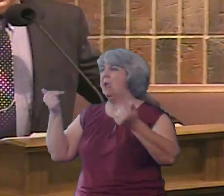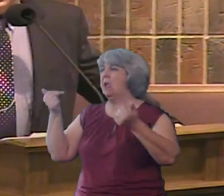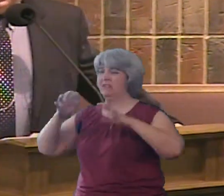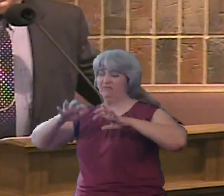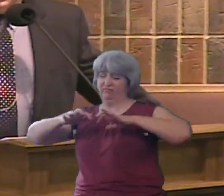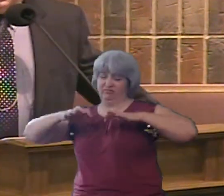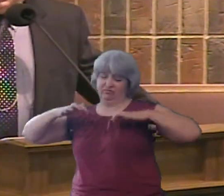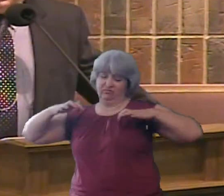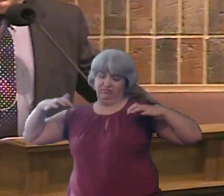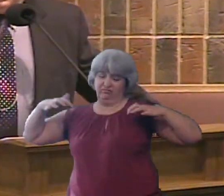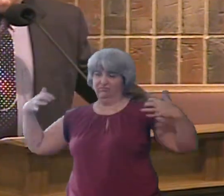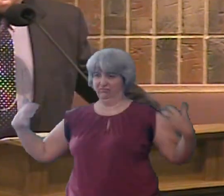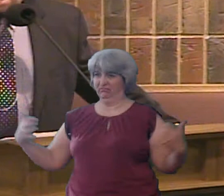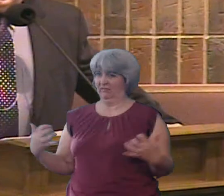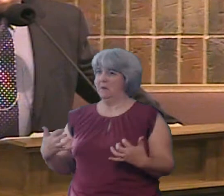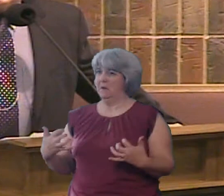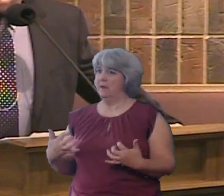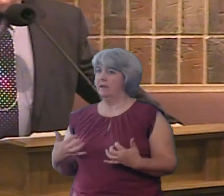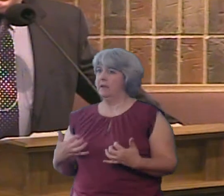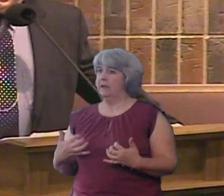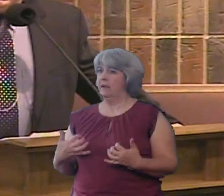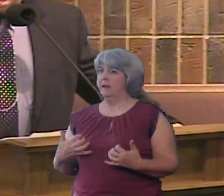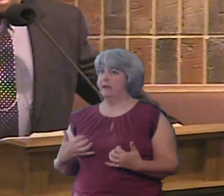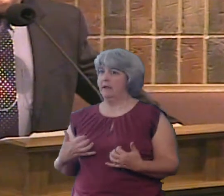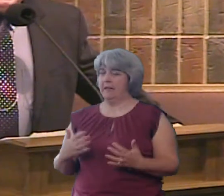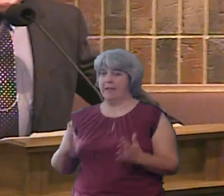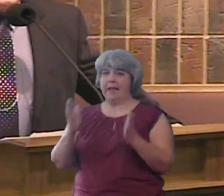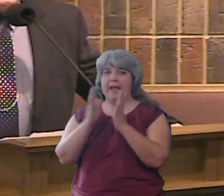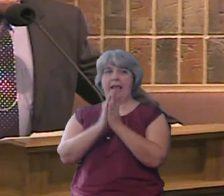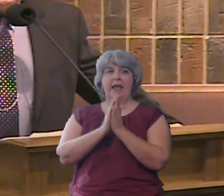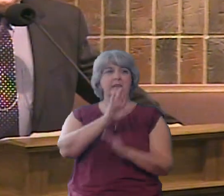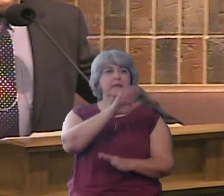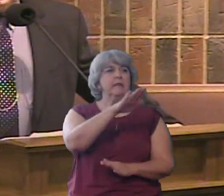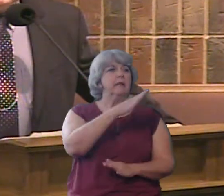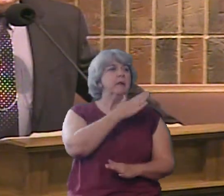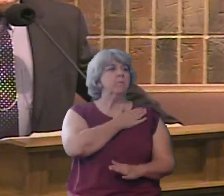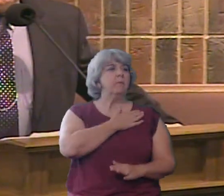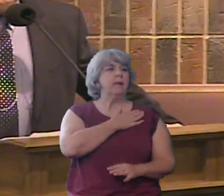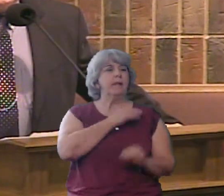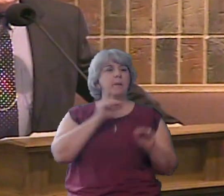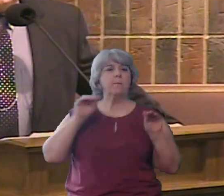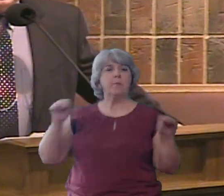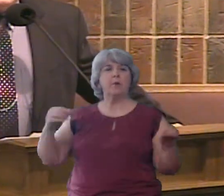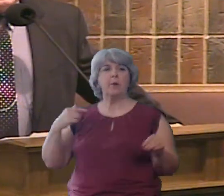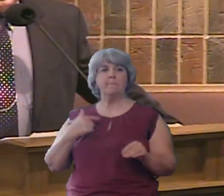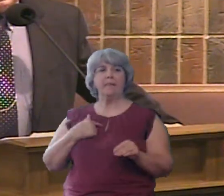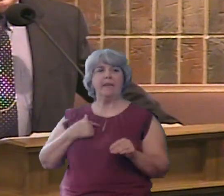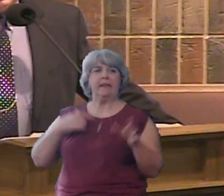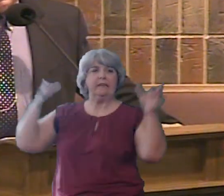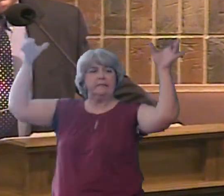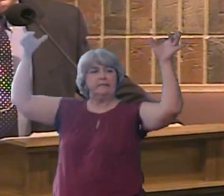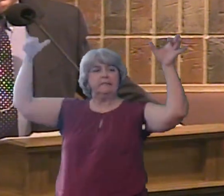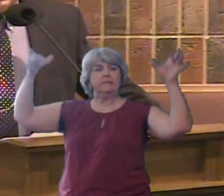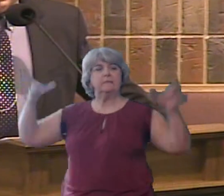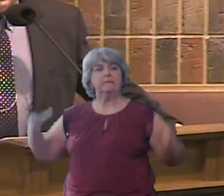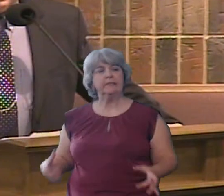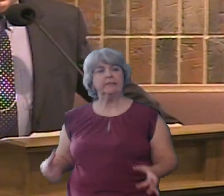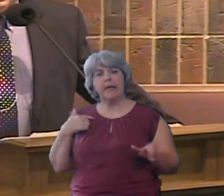assembly. And he requests of the young man, "Just put me against the pillars that hold this place up."